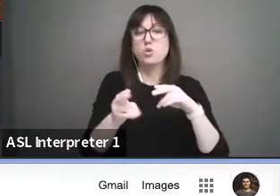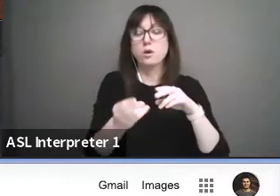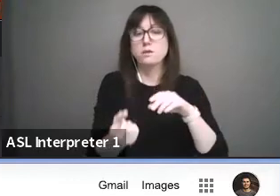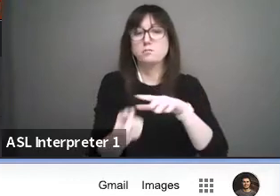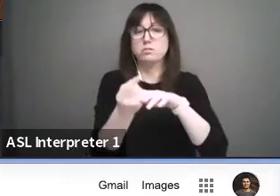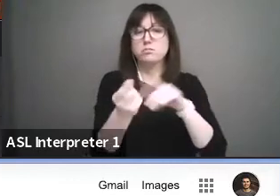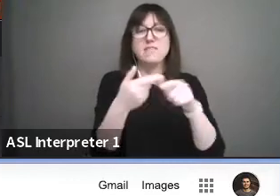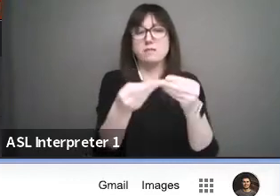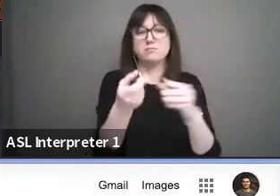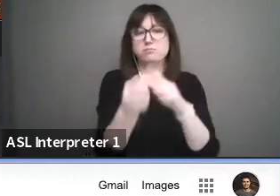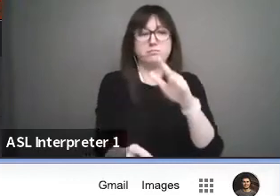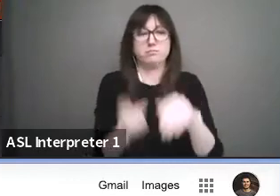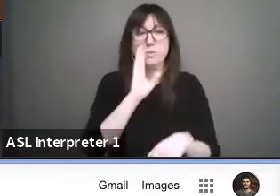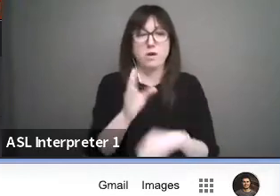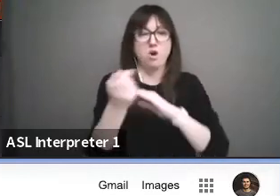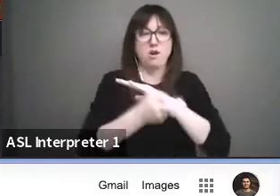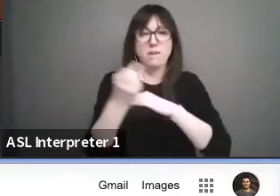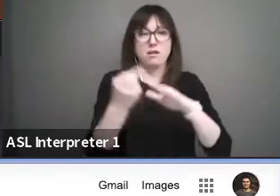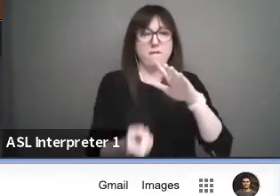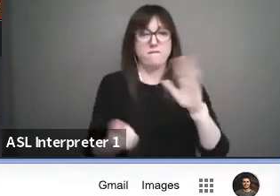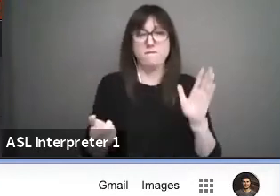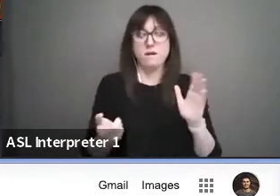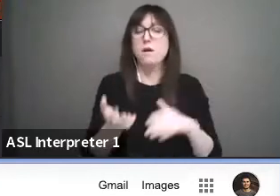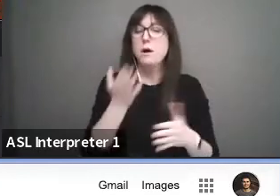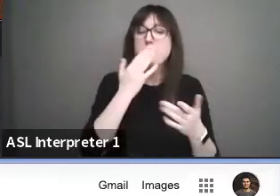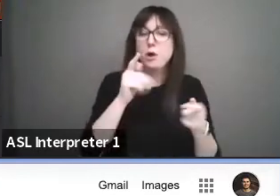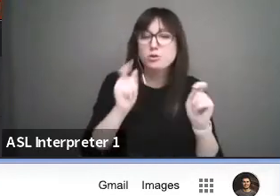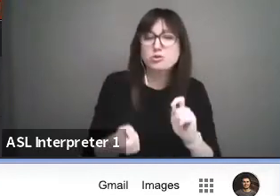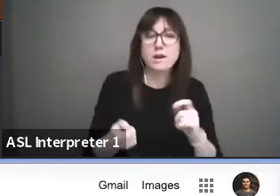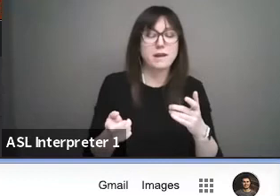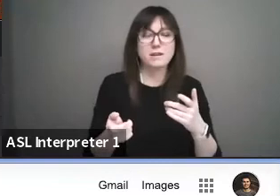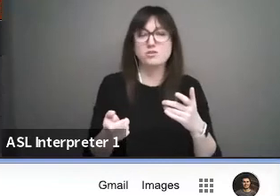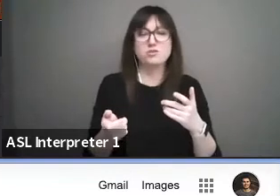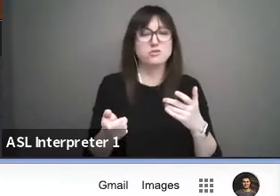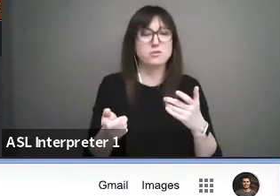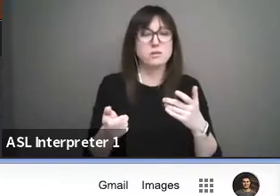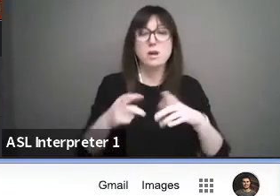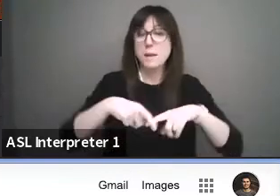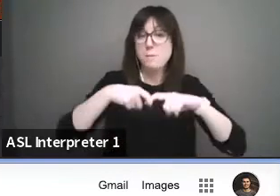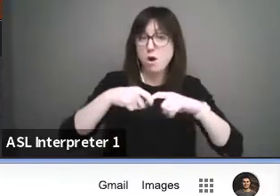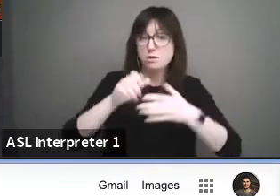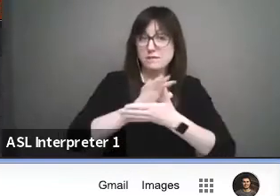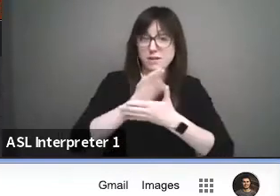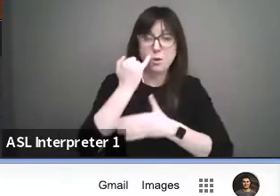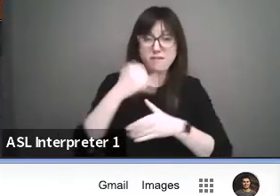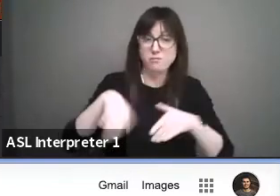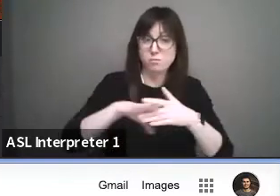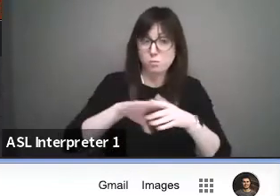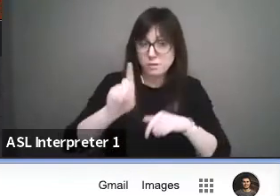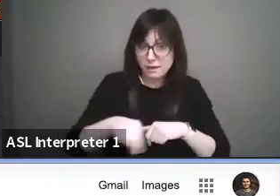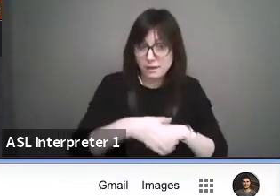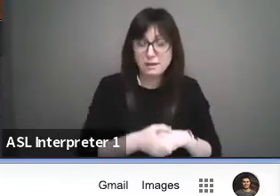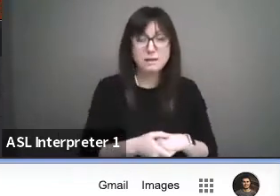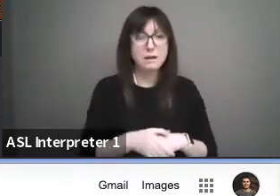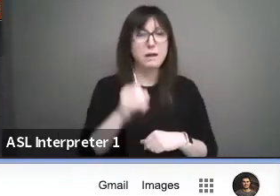permanent. We can change the color if we want to. We can pause the video if we need a break. If we